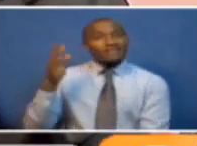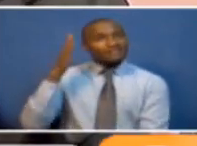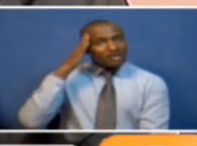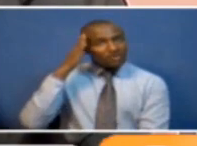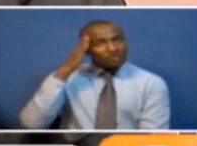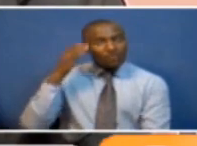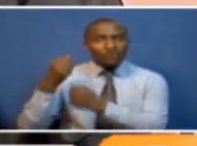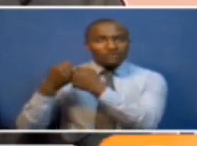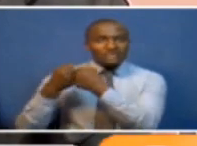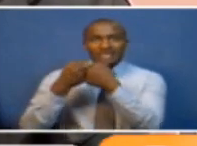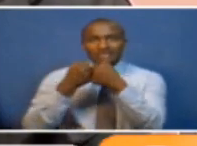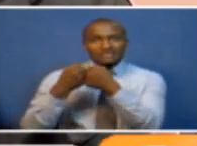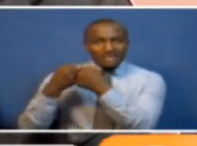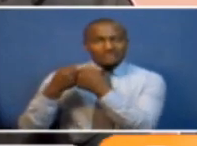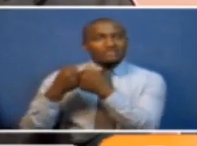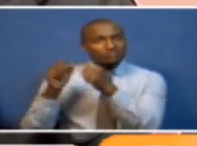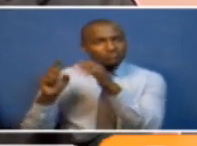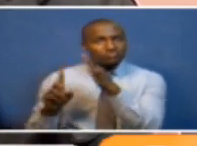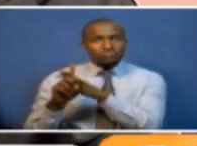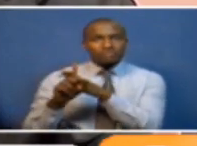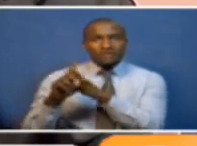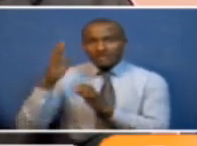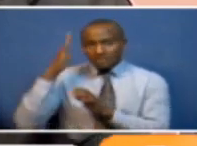challenges that